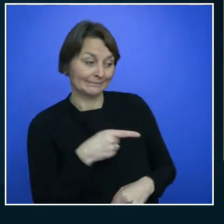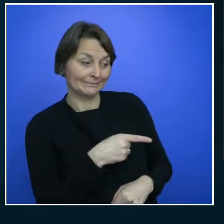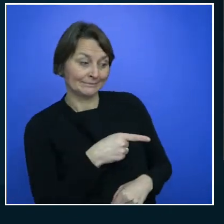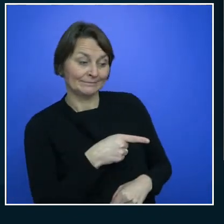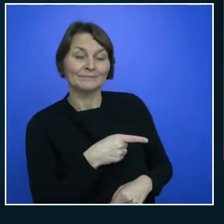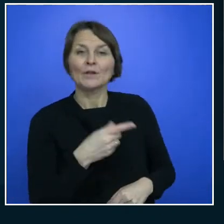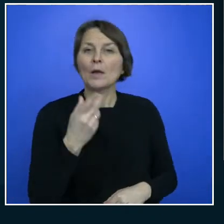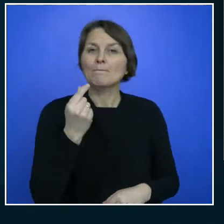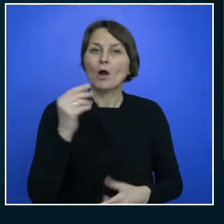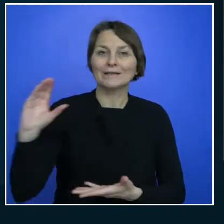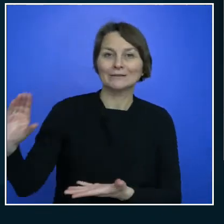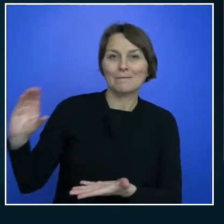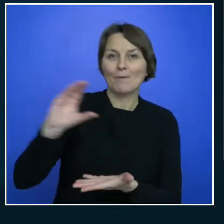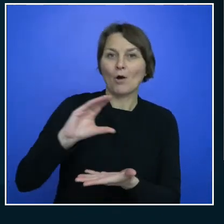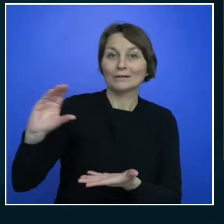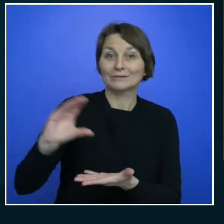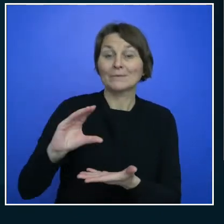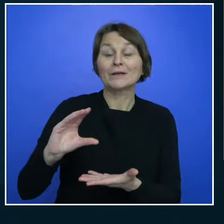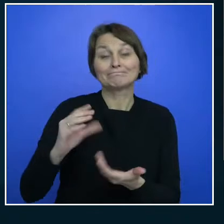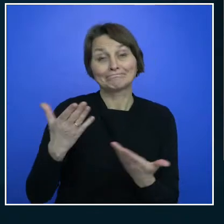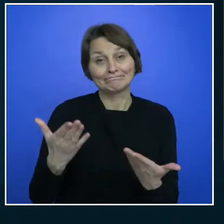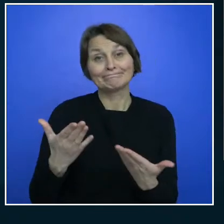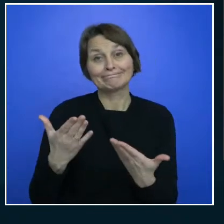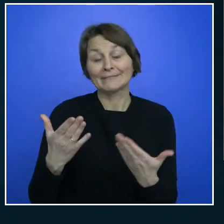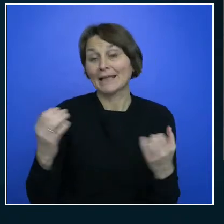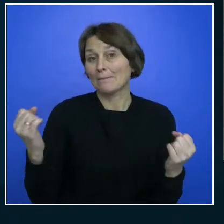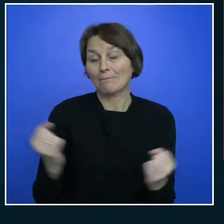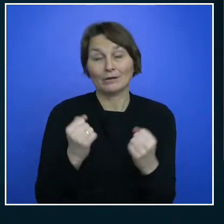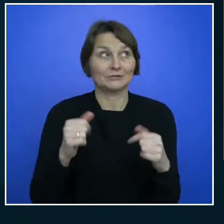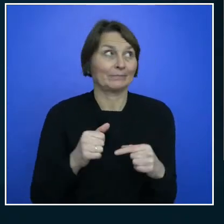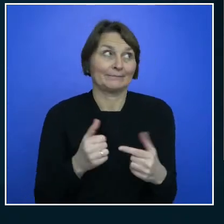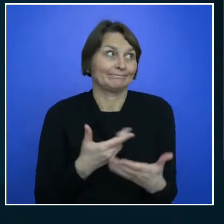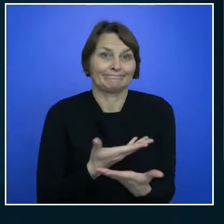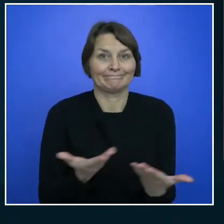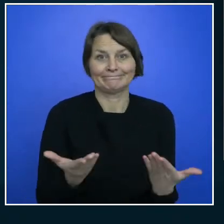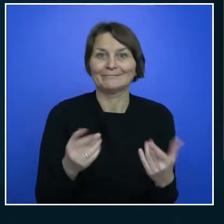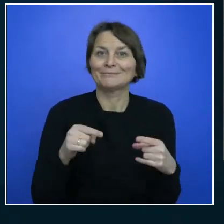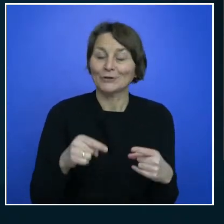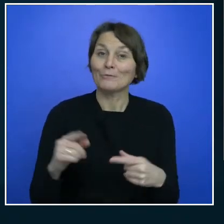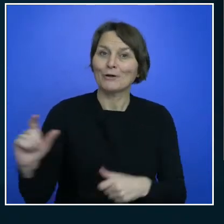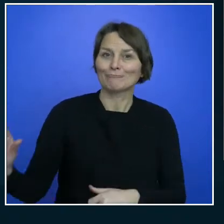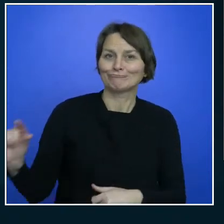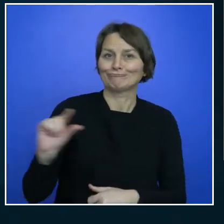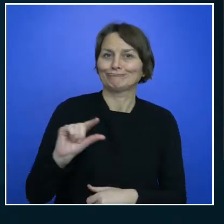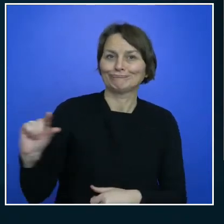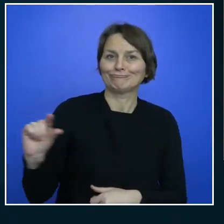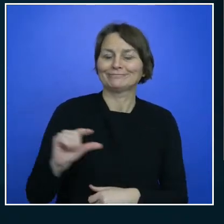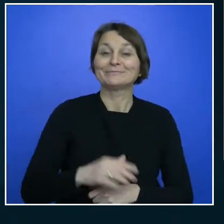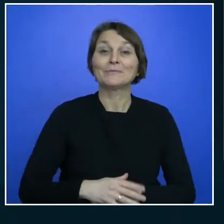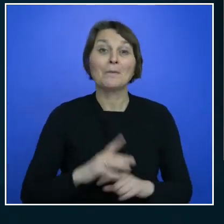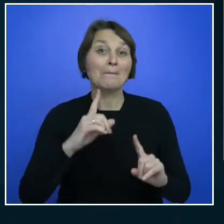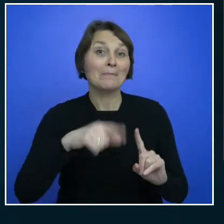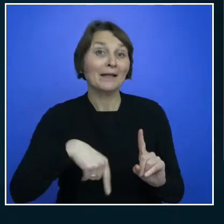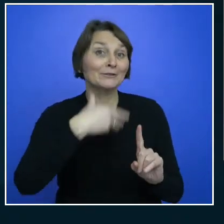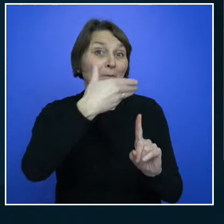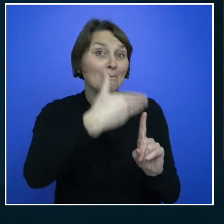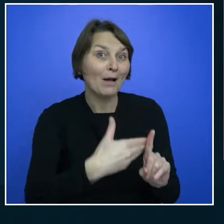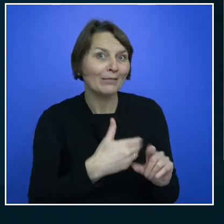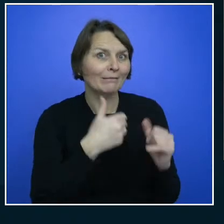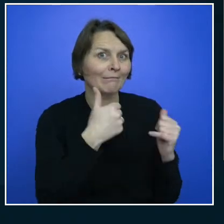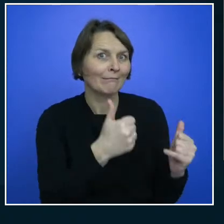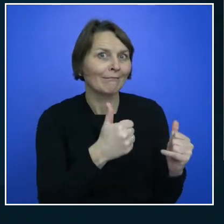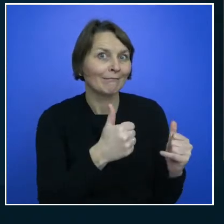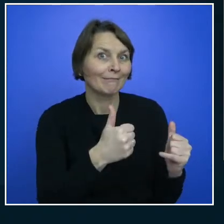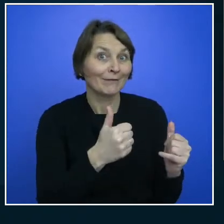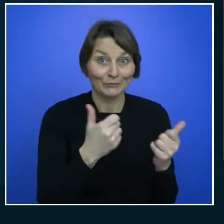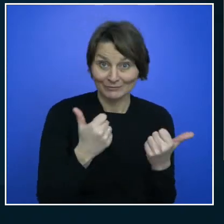them. And yeah, I think next month will also be amazing, Roland. What do you think?